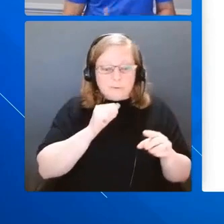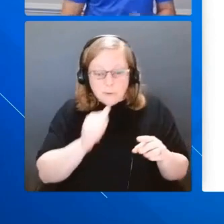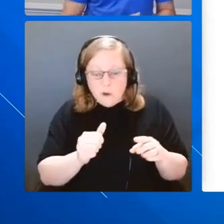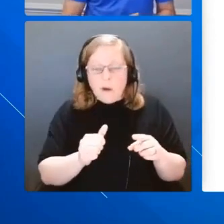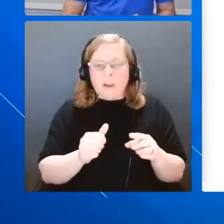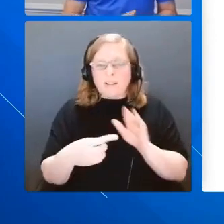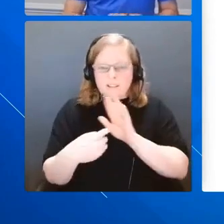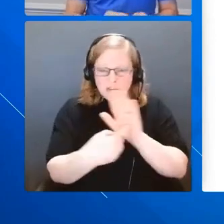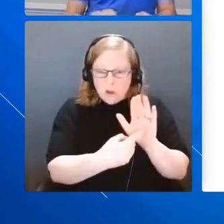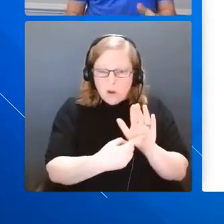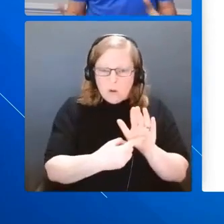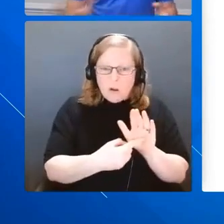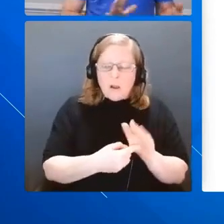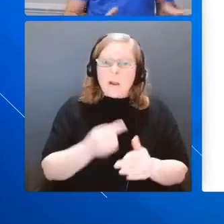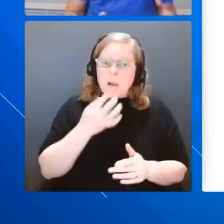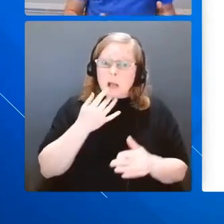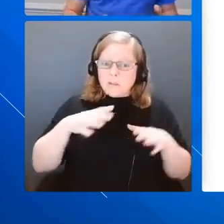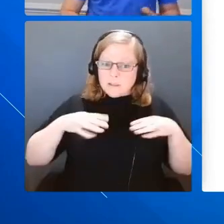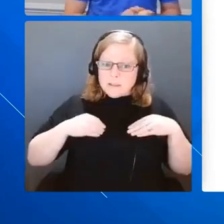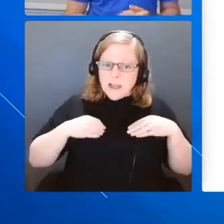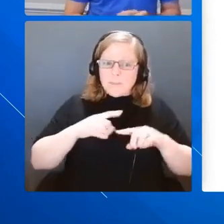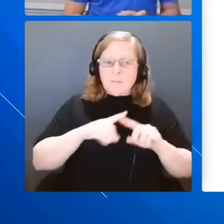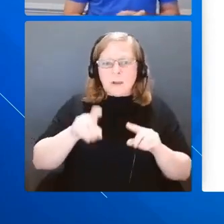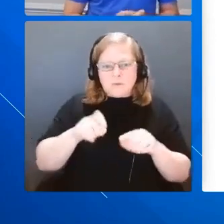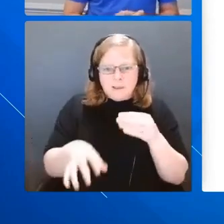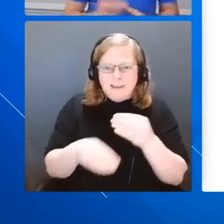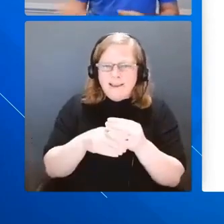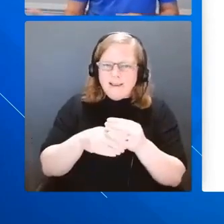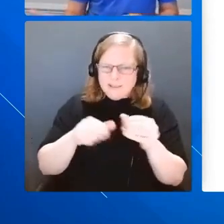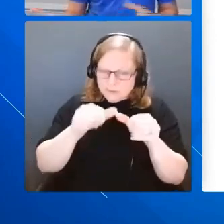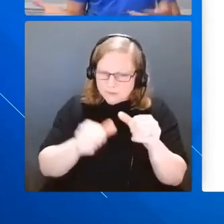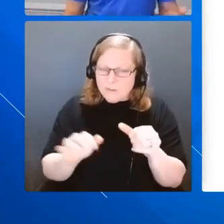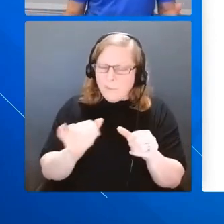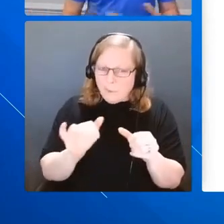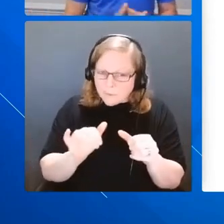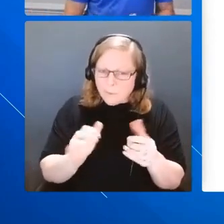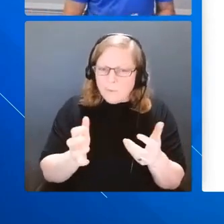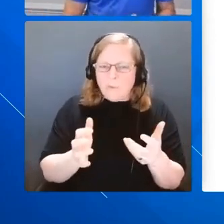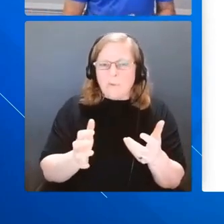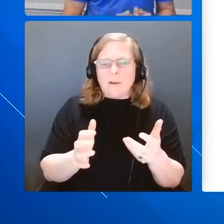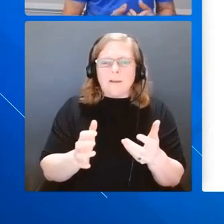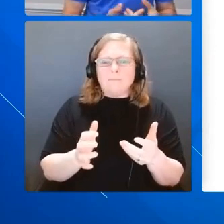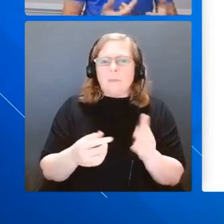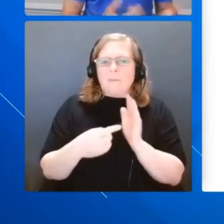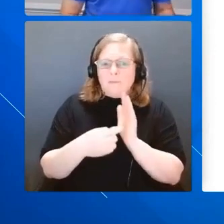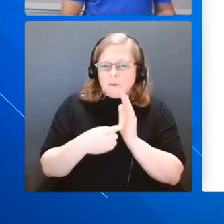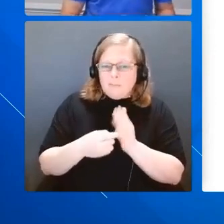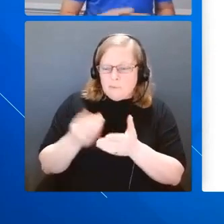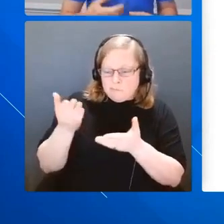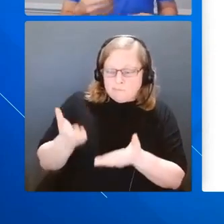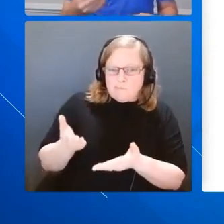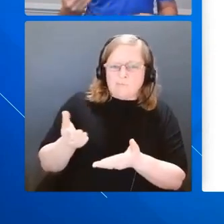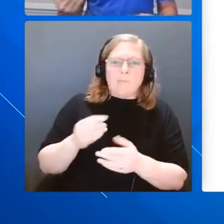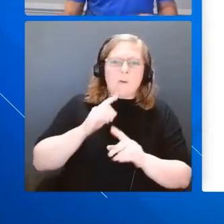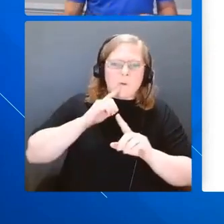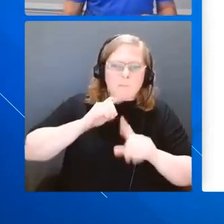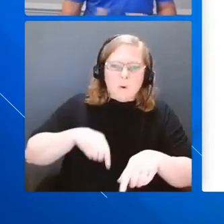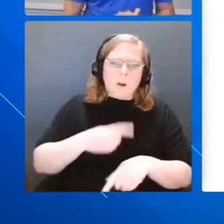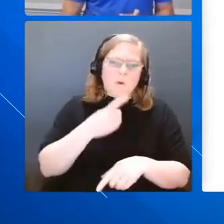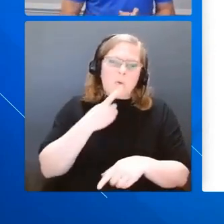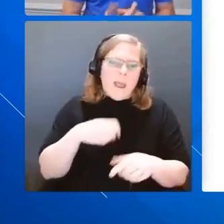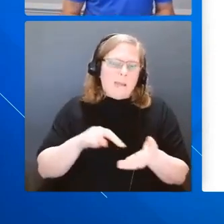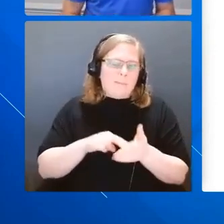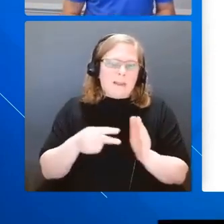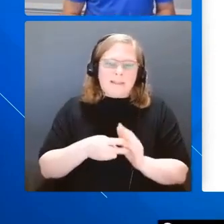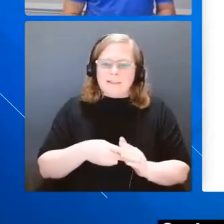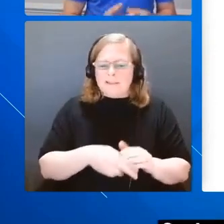just colors. So this is one of those high level examples, but in this, it was a status report. So, red is bad, green is